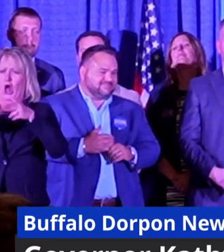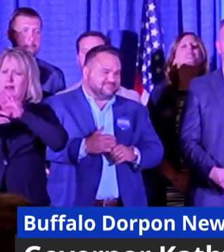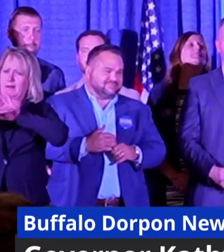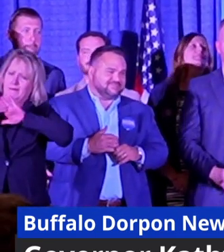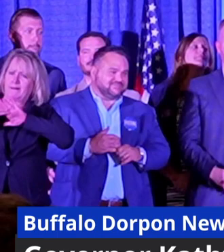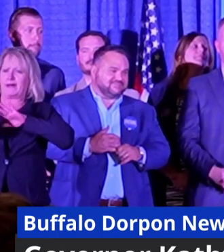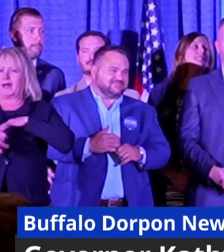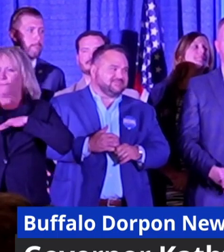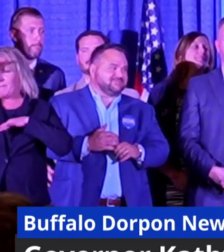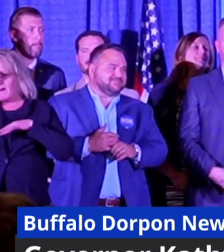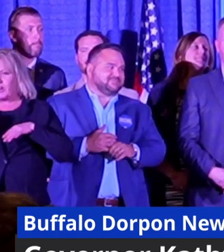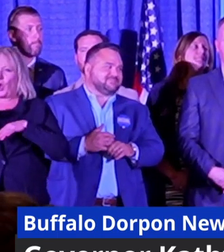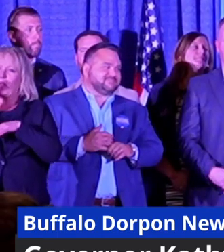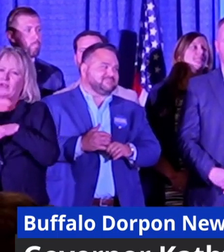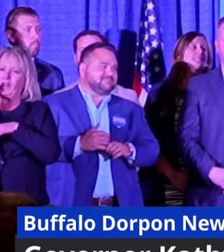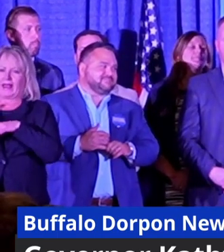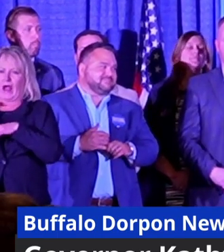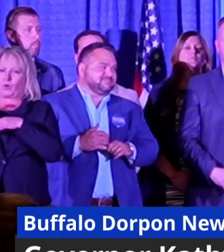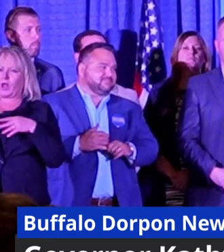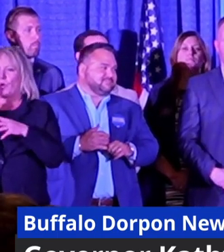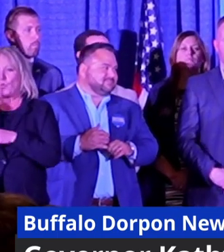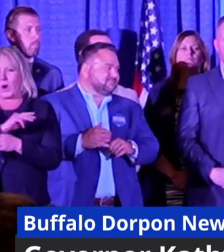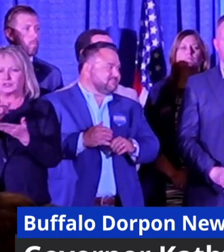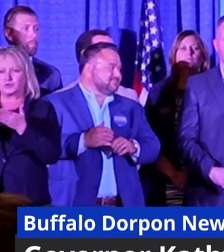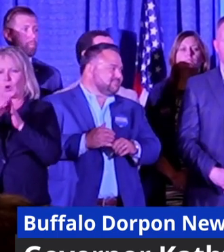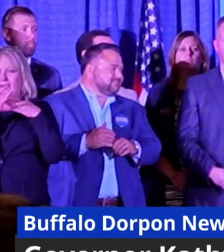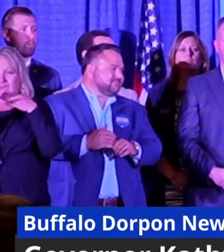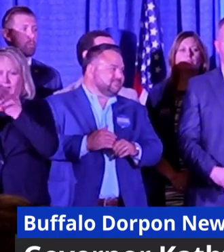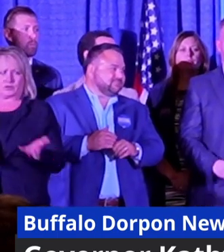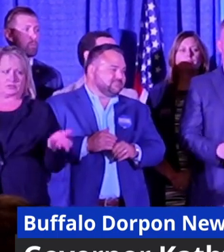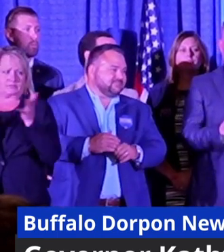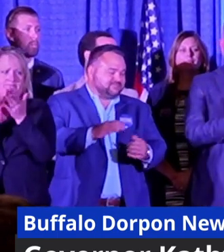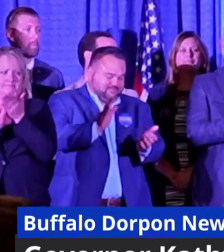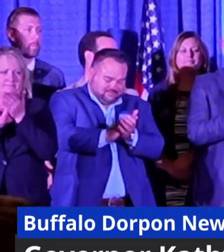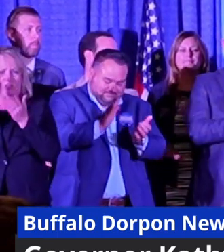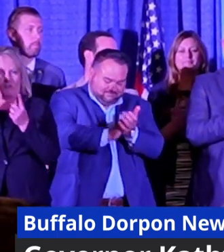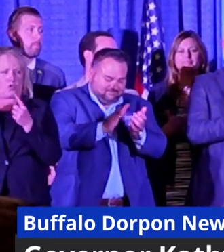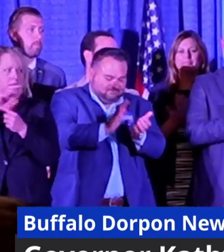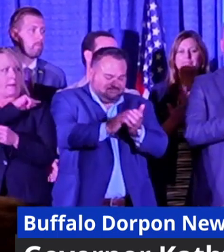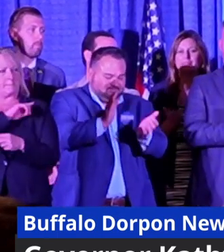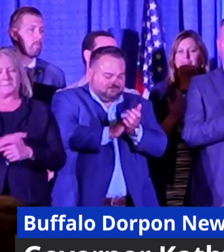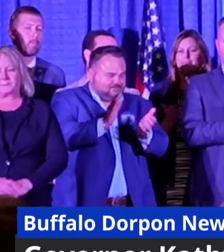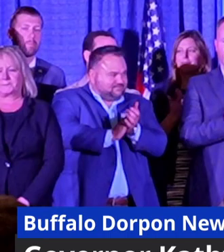Erie County, and Western New York leaders. Give it up for everyone that's here.